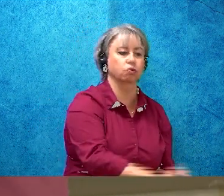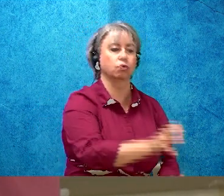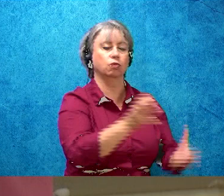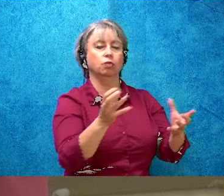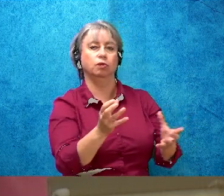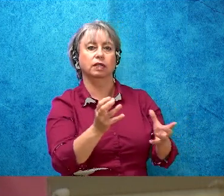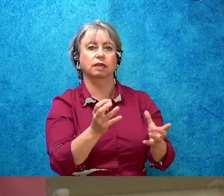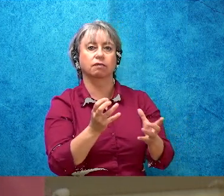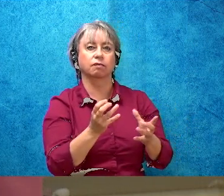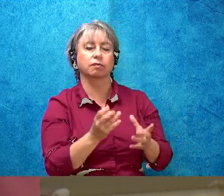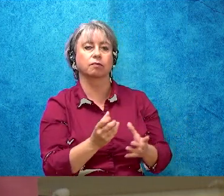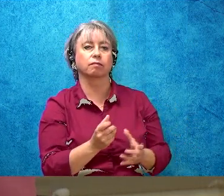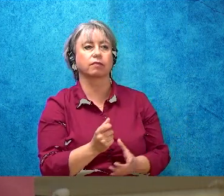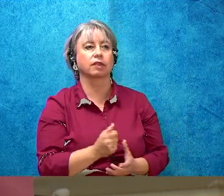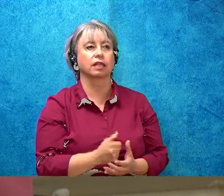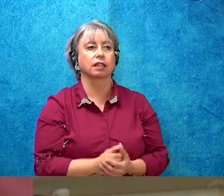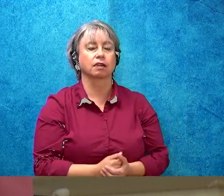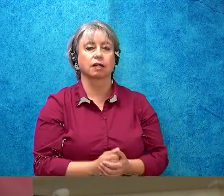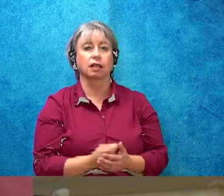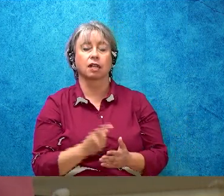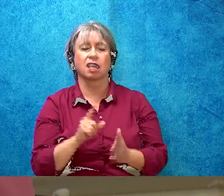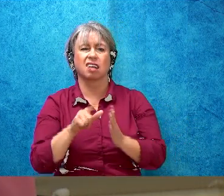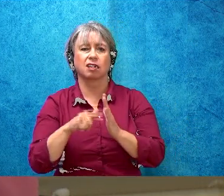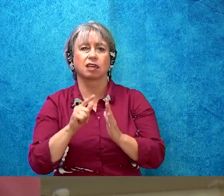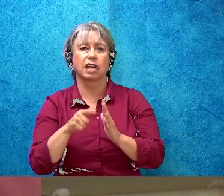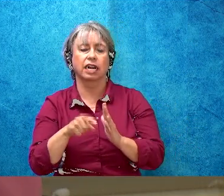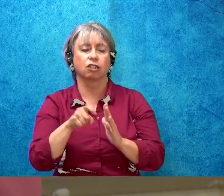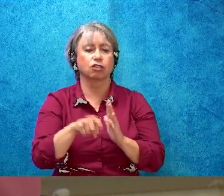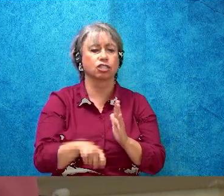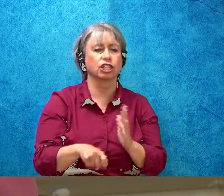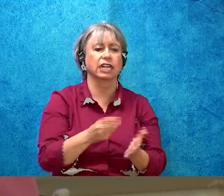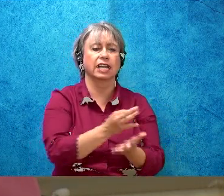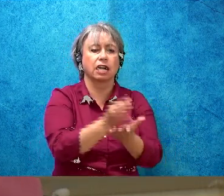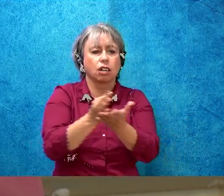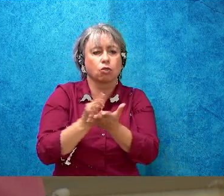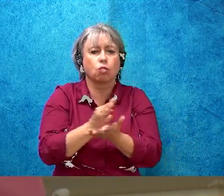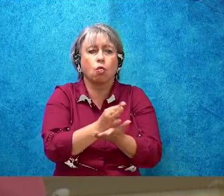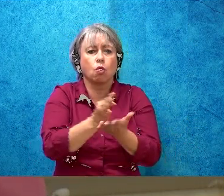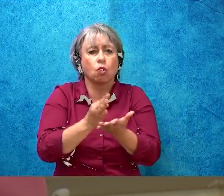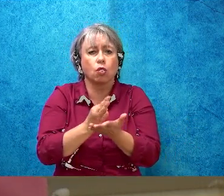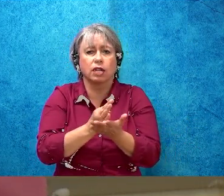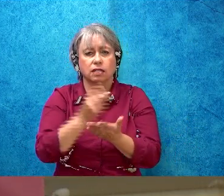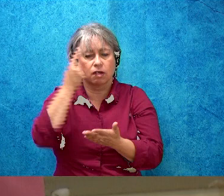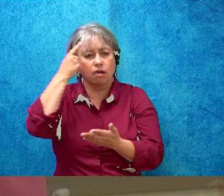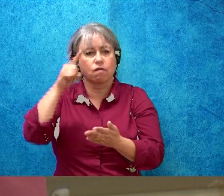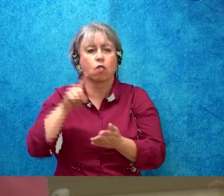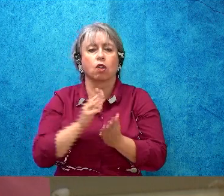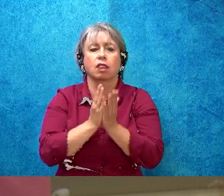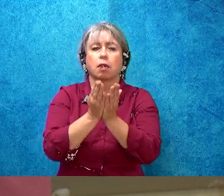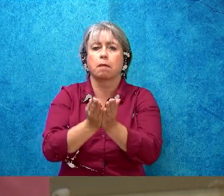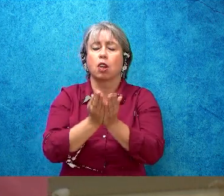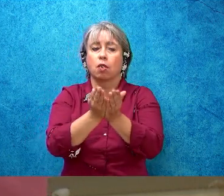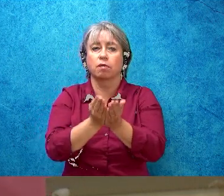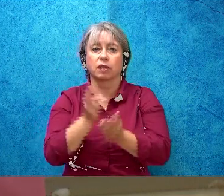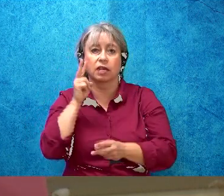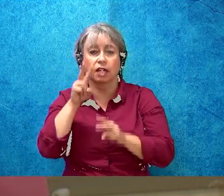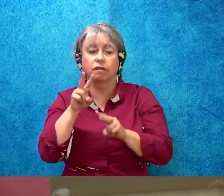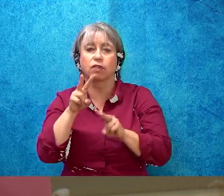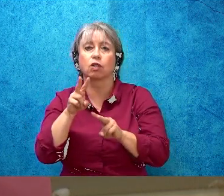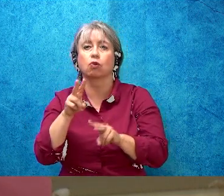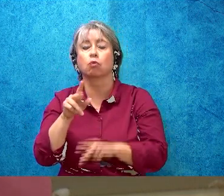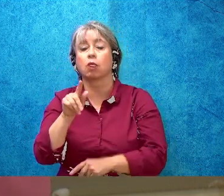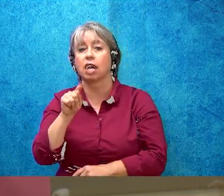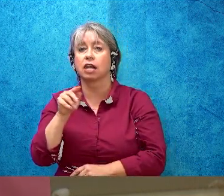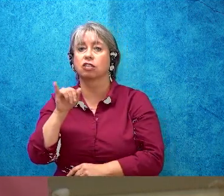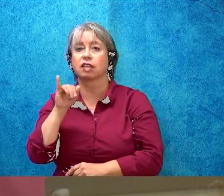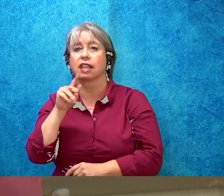that she had to get some coins to even get that far because she has to get on that boat. Okay, if you watch Clash of the Titans, the original, not